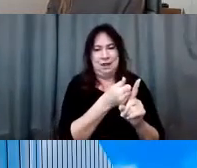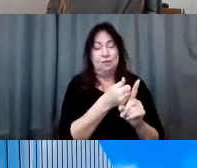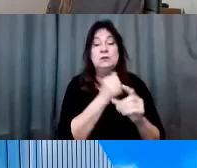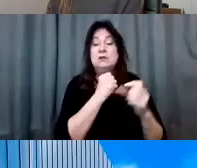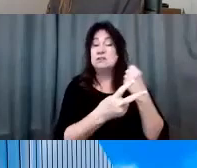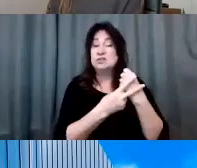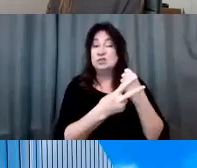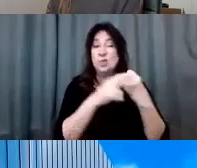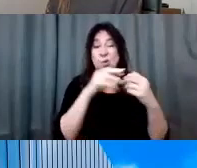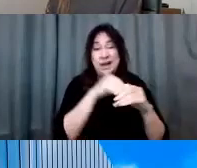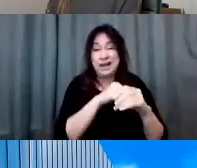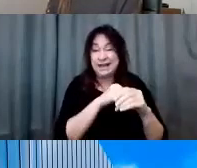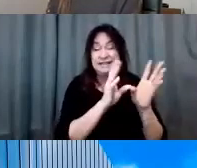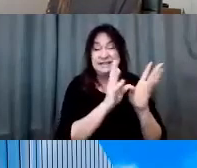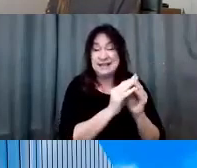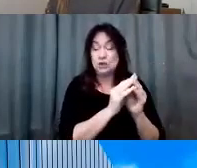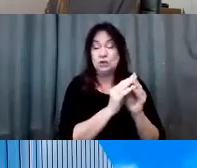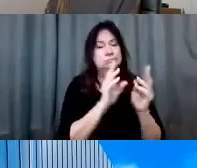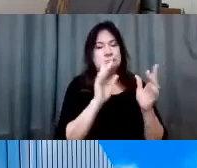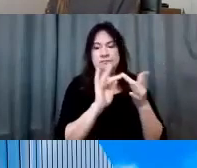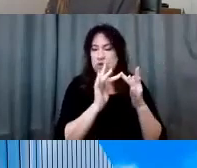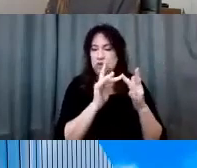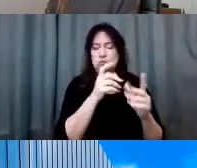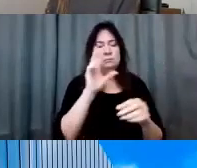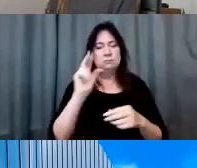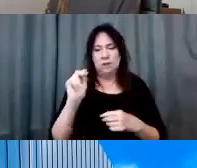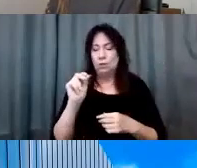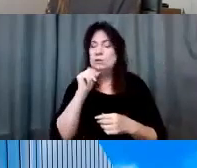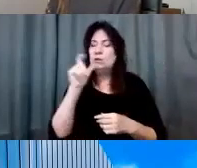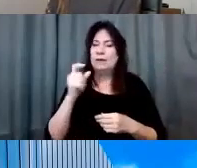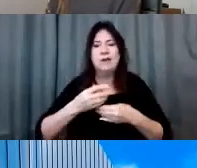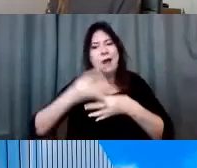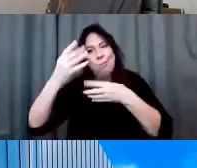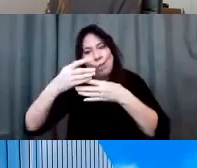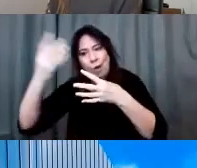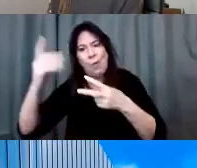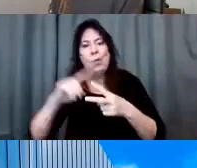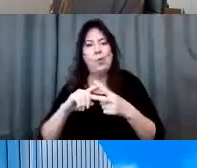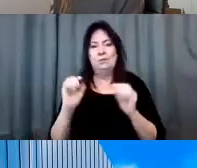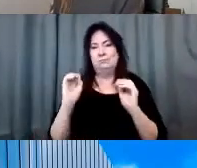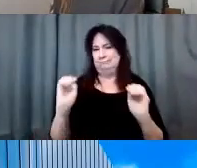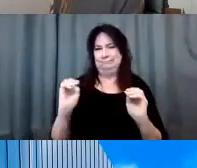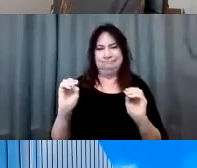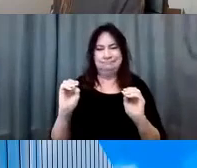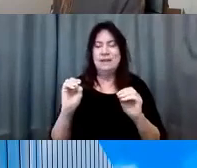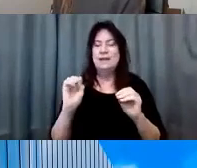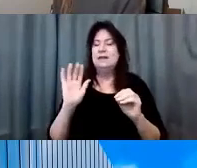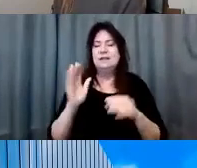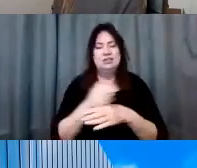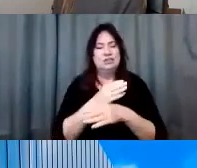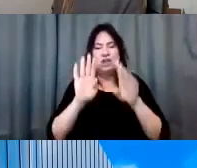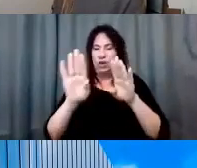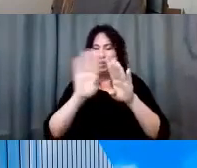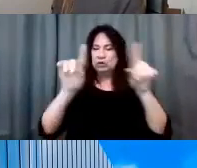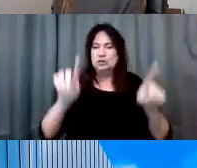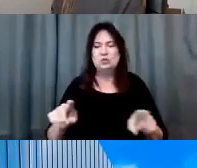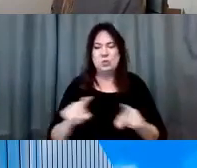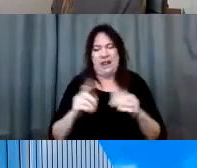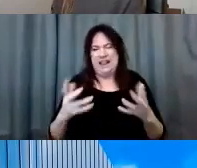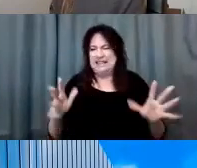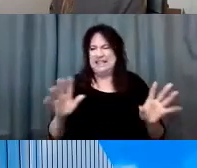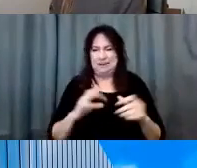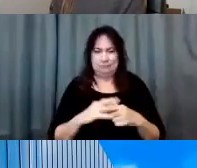in the Virtual Conference Center. You don't need to worry about uploading it at all. Just sharing your screen is all you'll need to